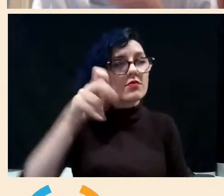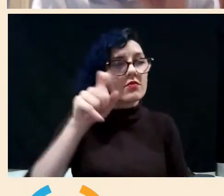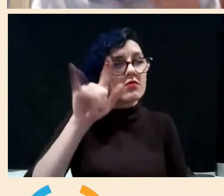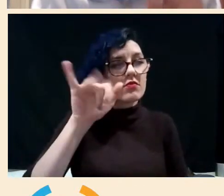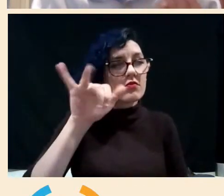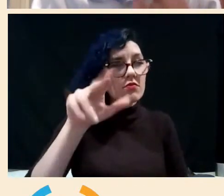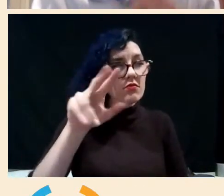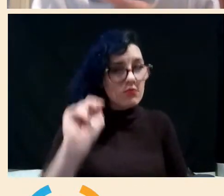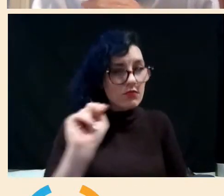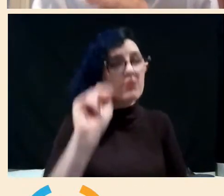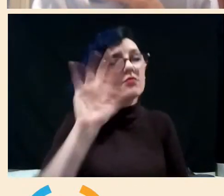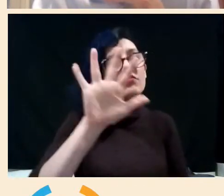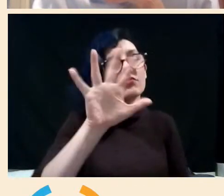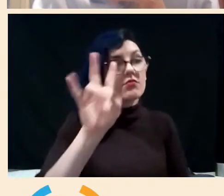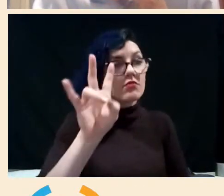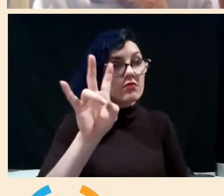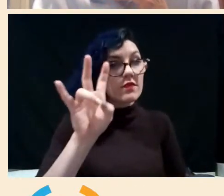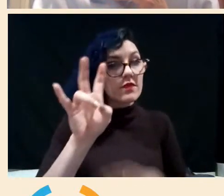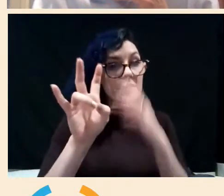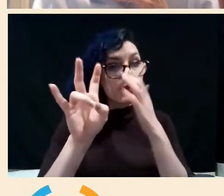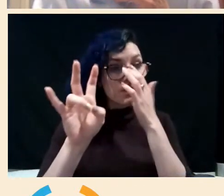Right. Similarly,